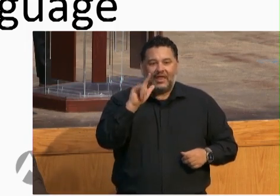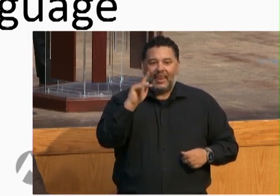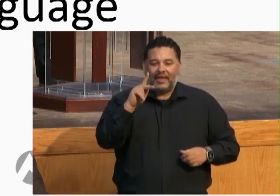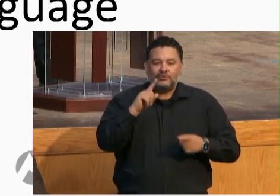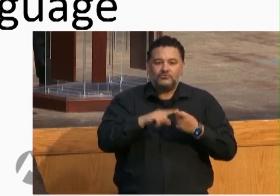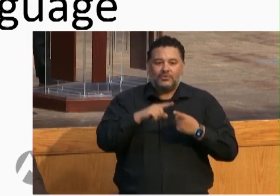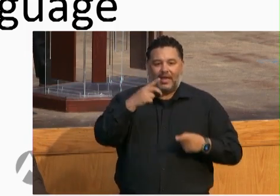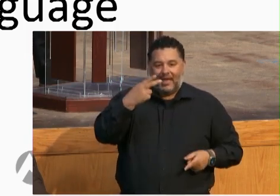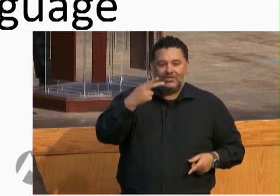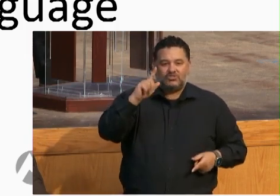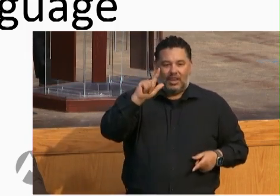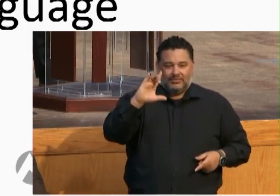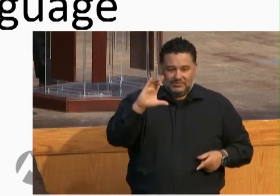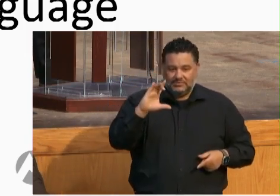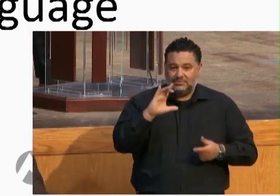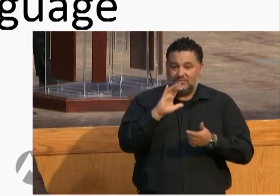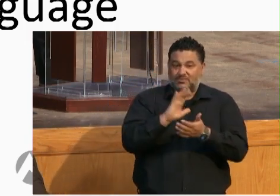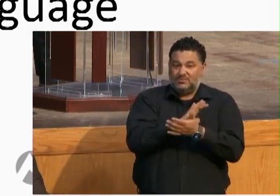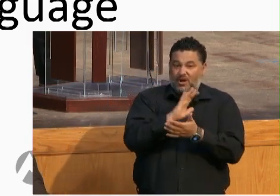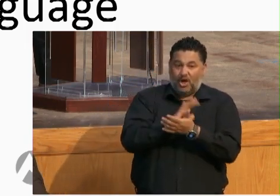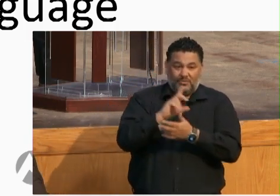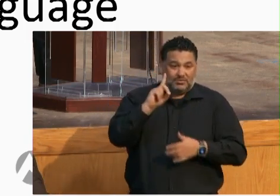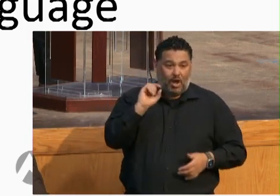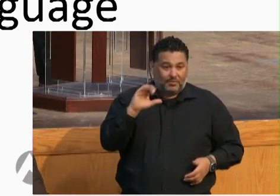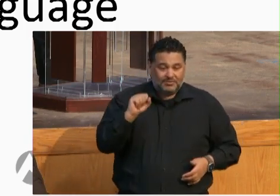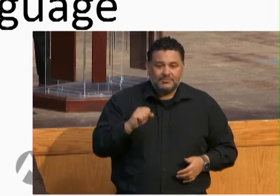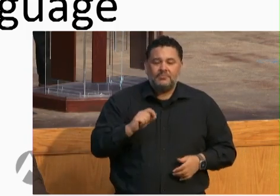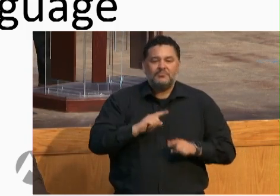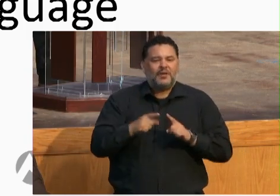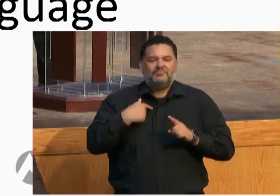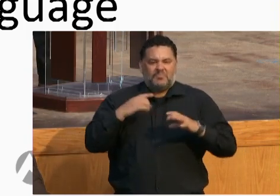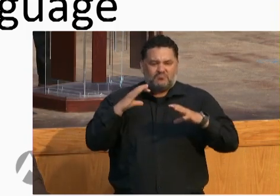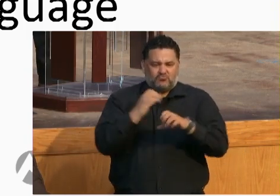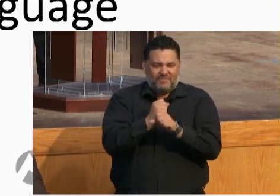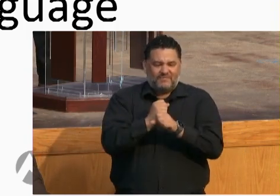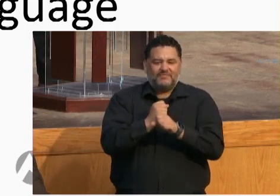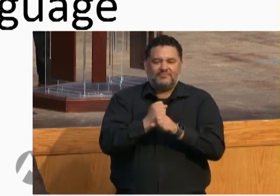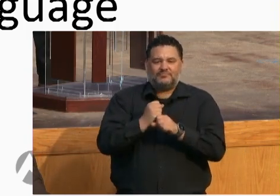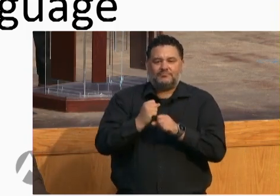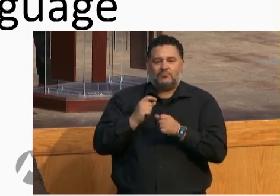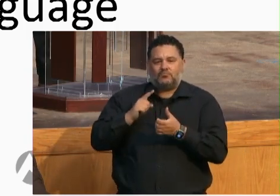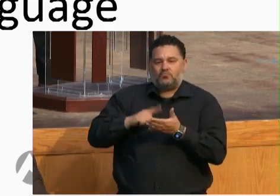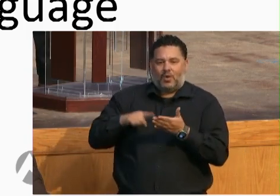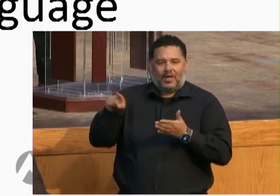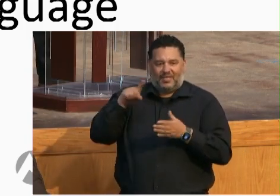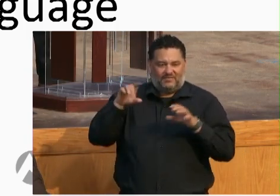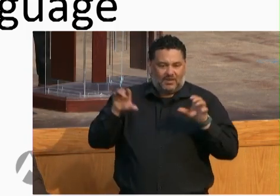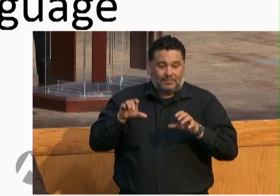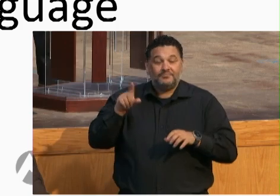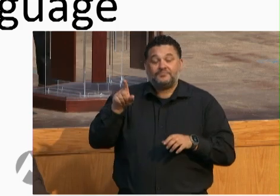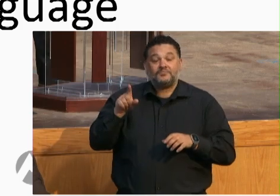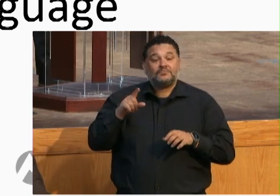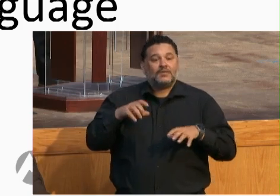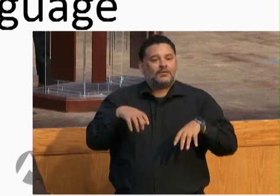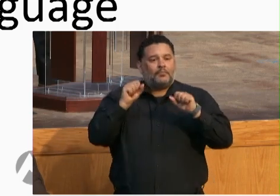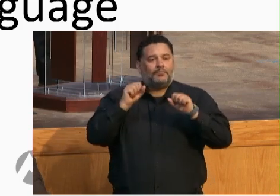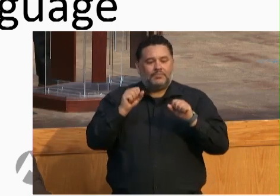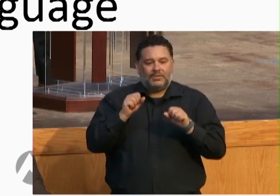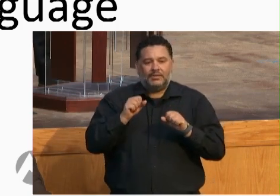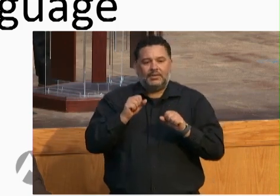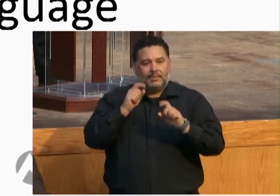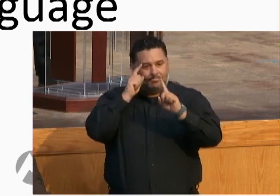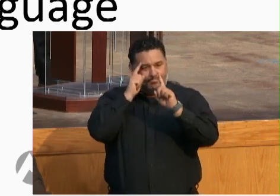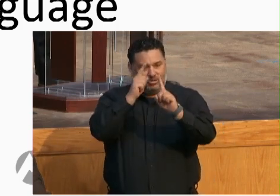documents. But here's the very, very brief summary of what they've done. They have adopted what they call a